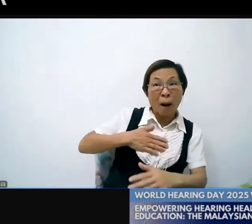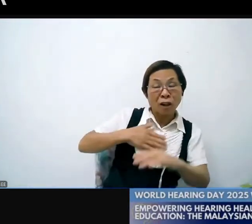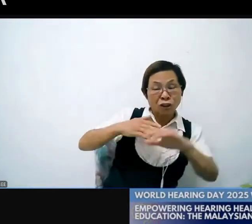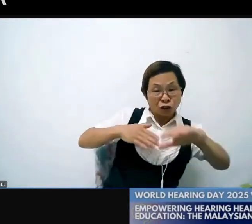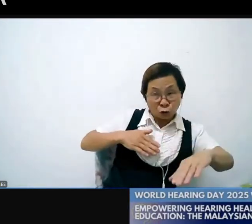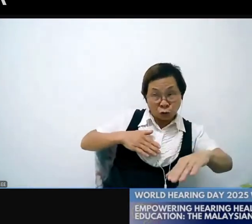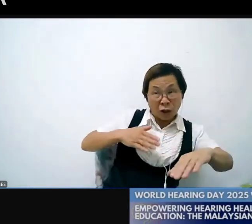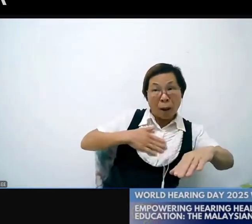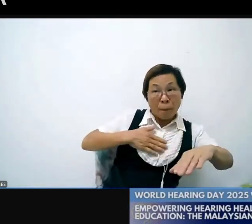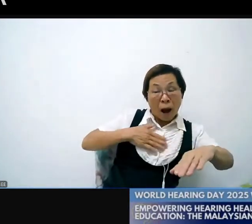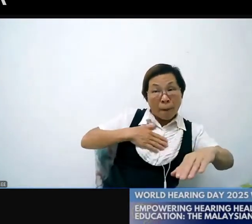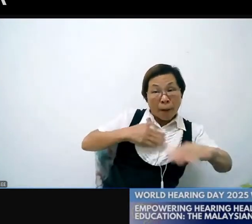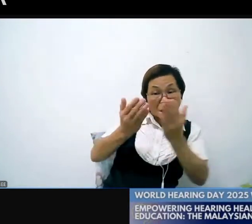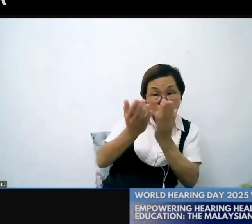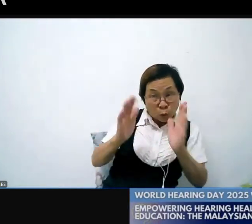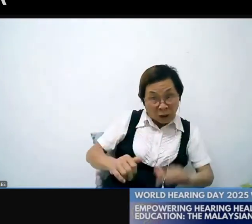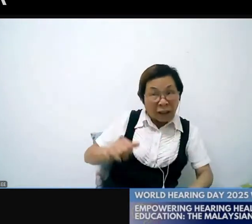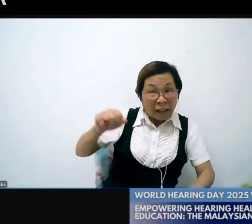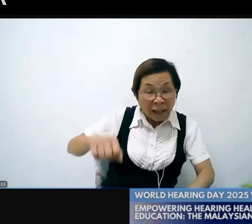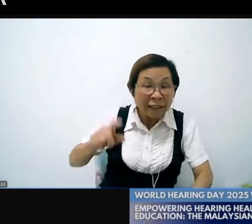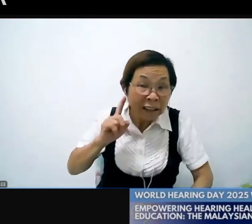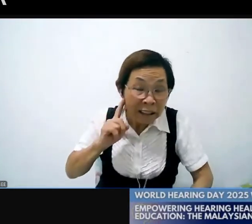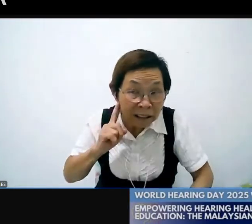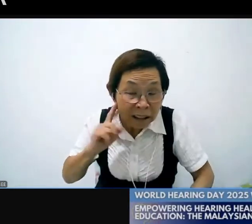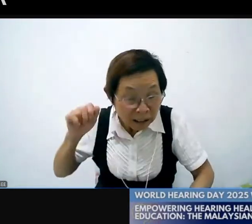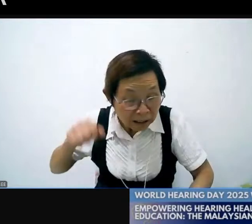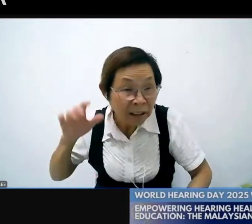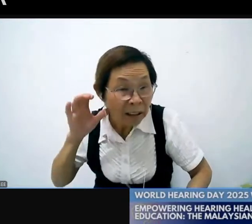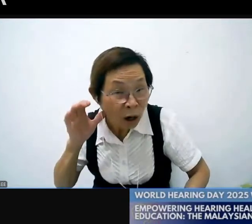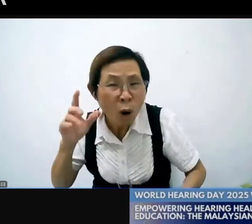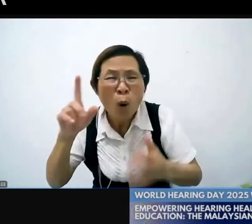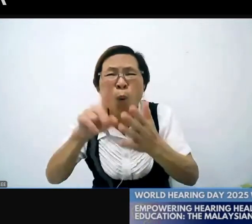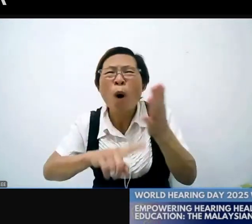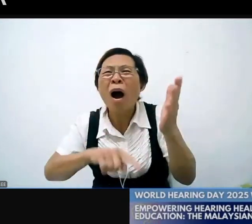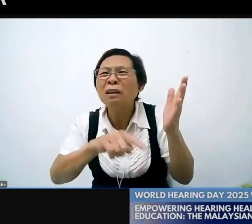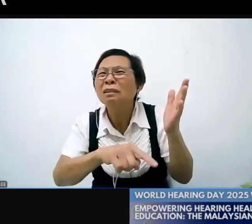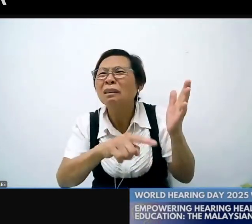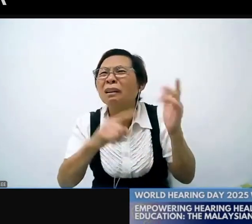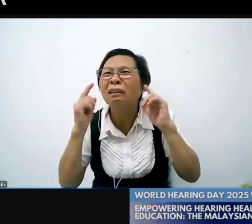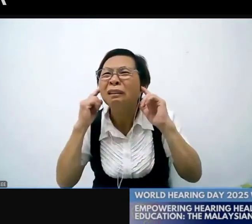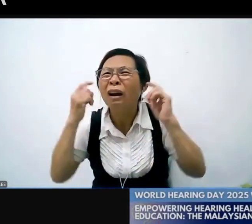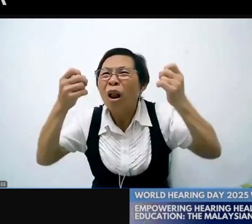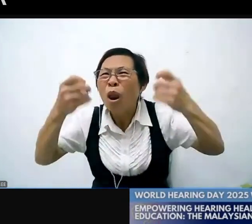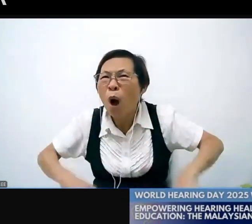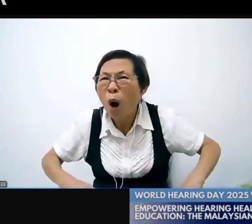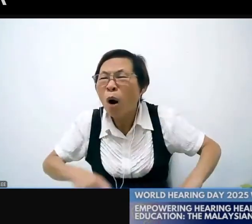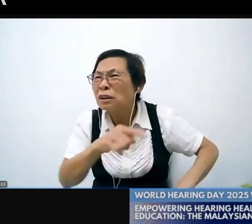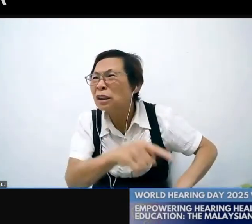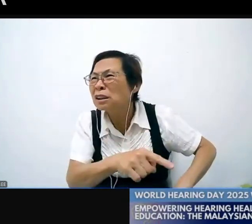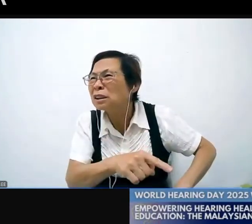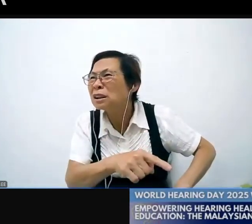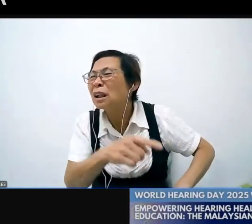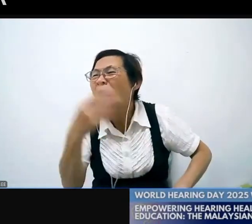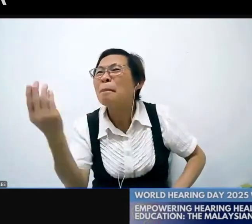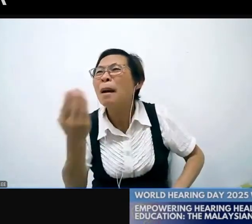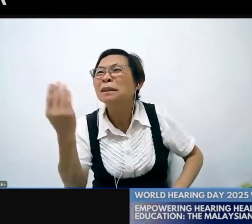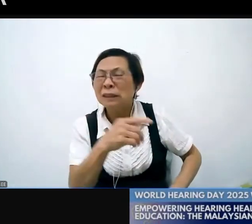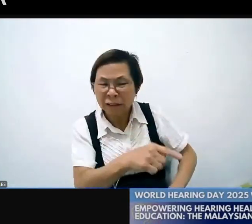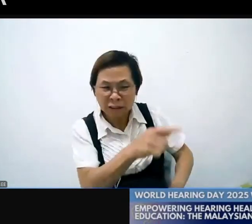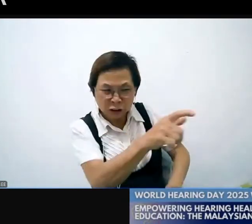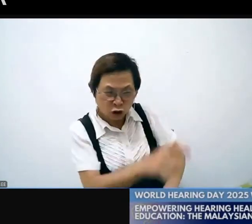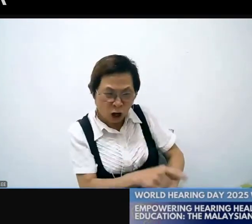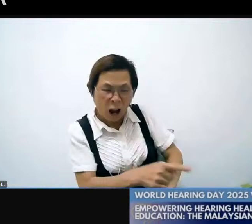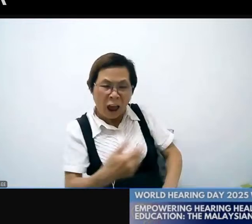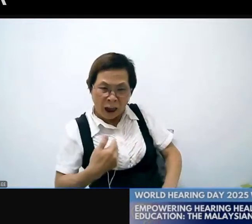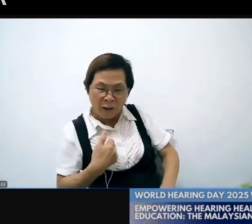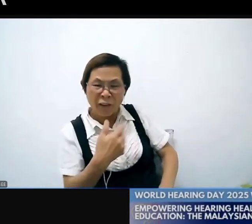is my student can hear? Or what is the type of the hearing loss that typically this child had? And then